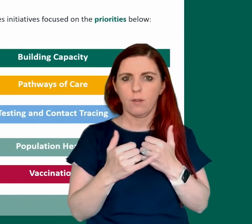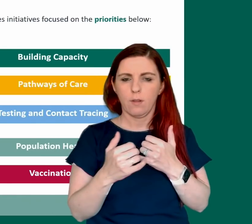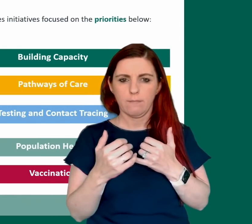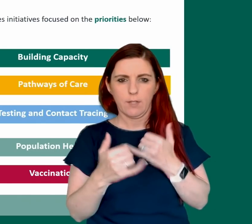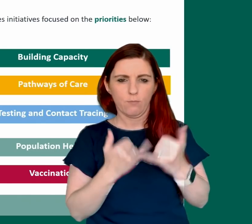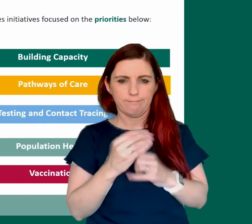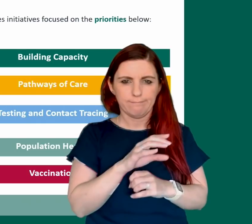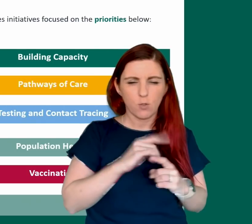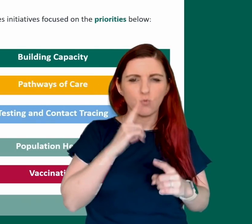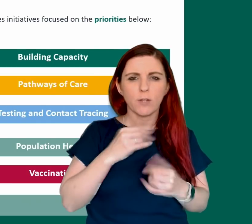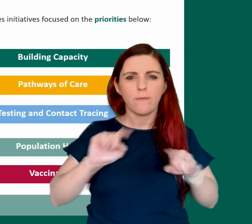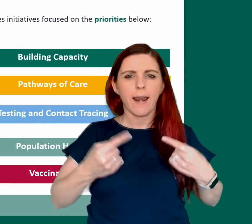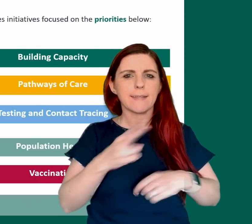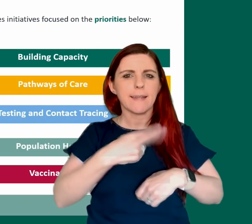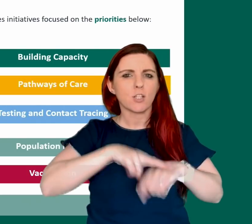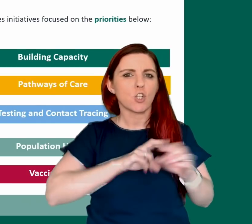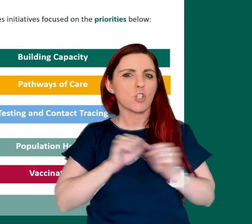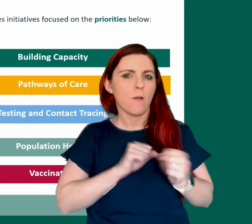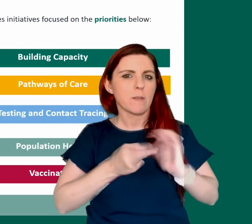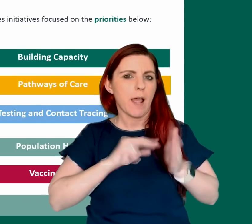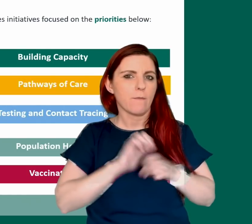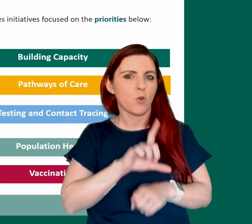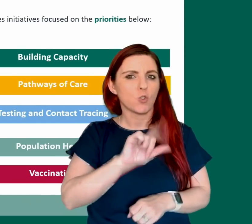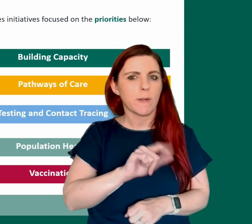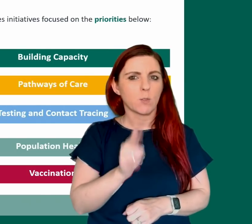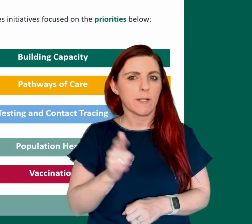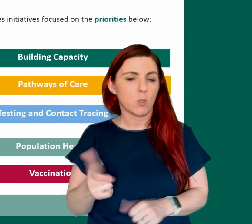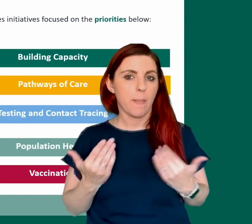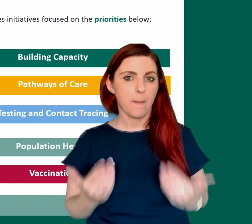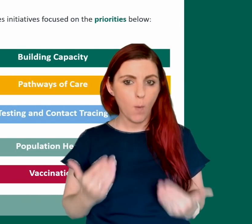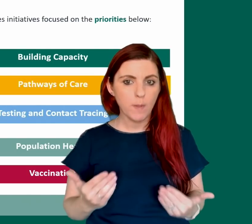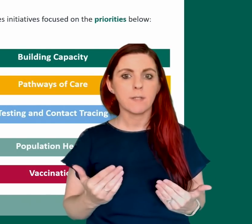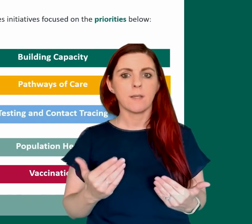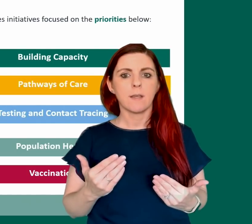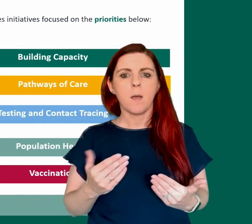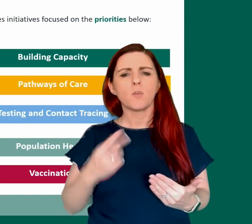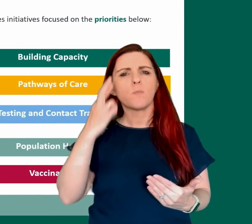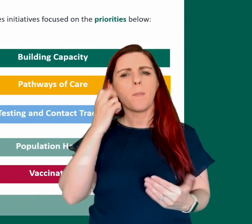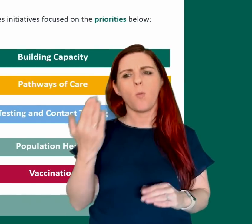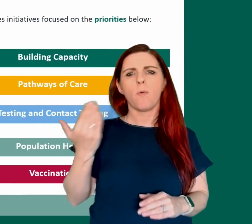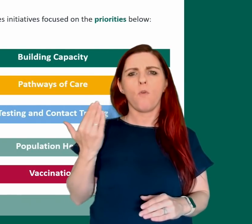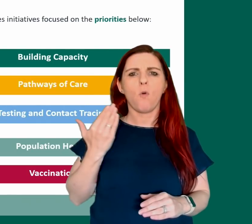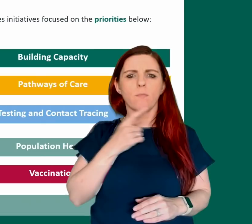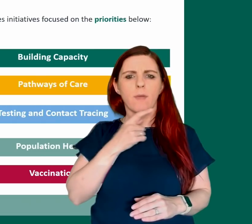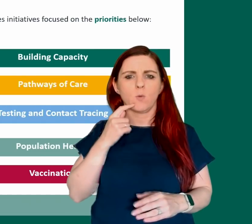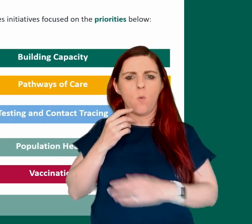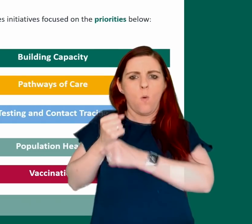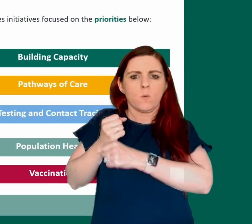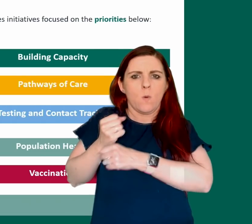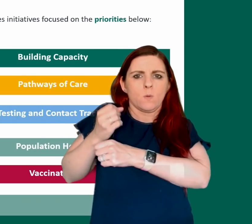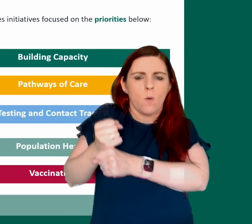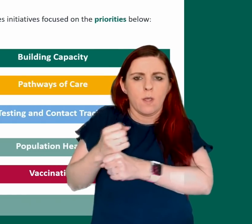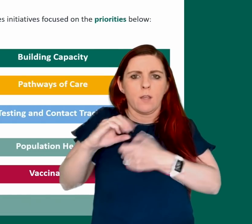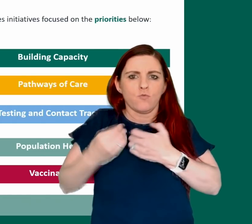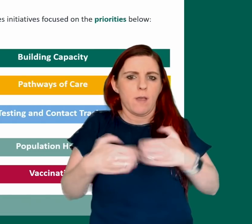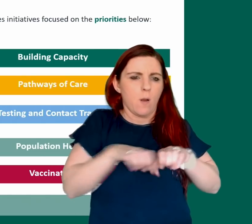trying to finalise our national service plan for 2022, but we're gone past the stage. Some of you may remember we used to stand initiatives up for a few months and then try and close beds